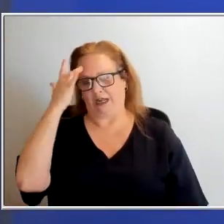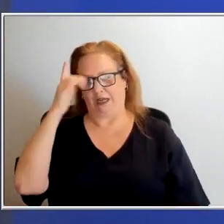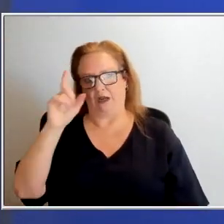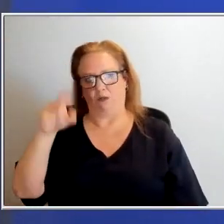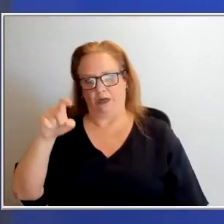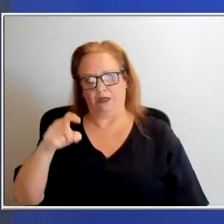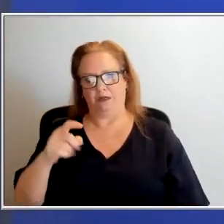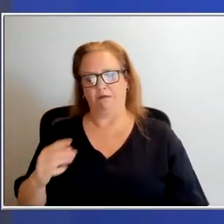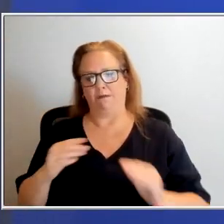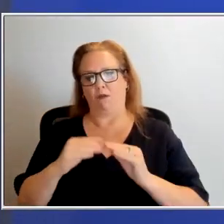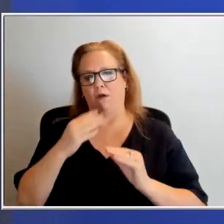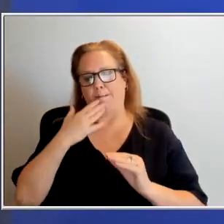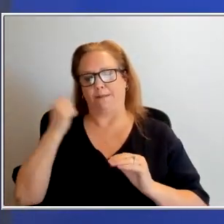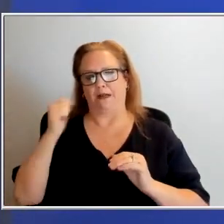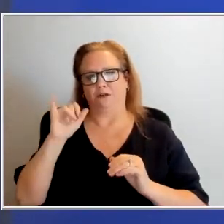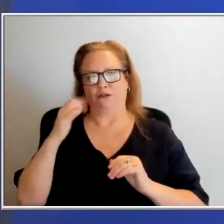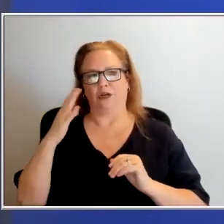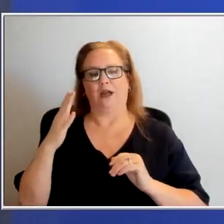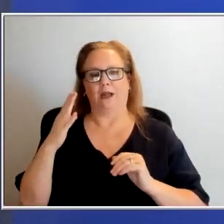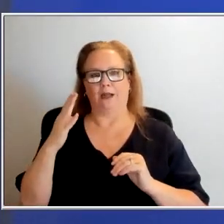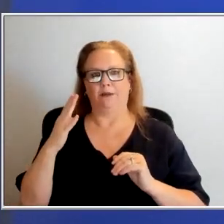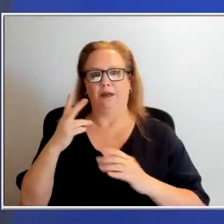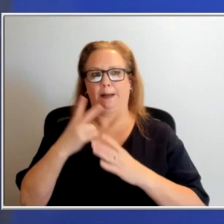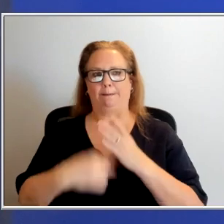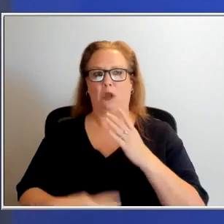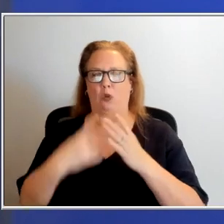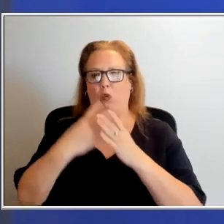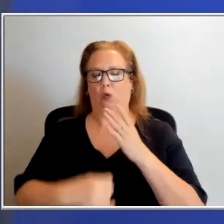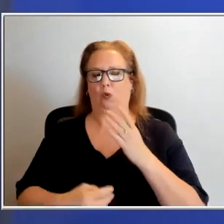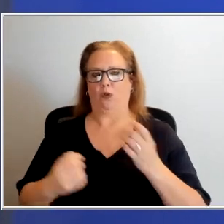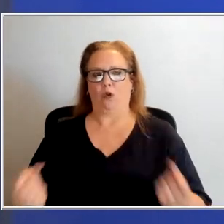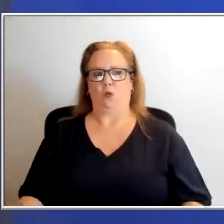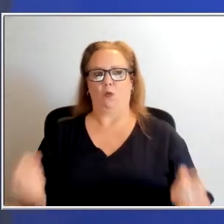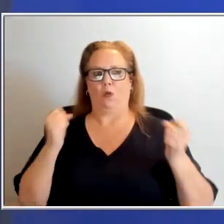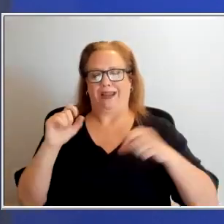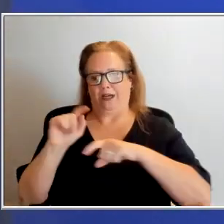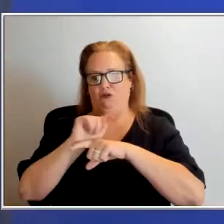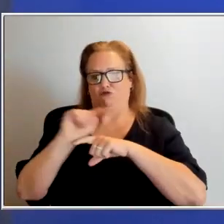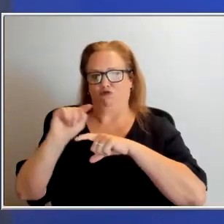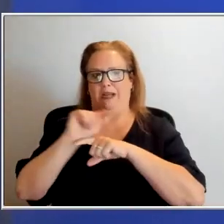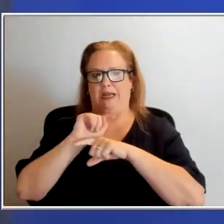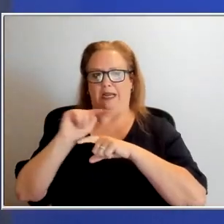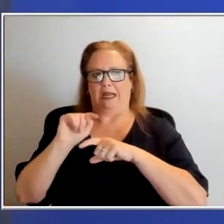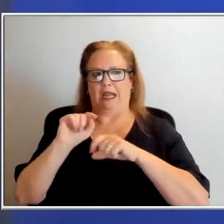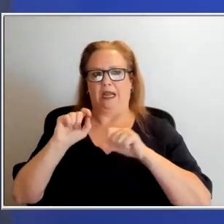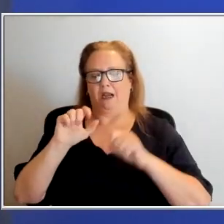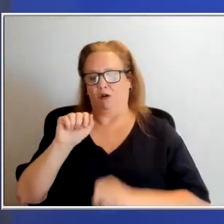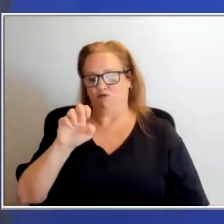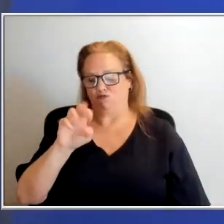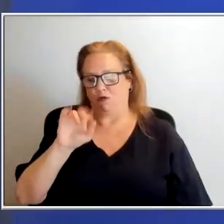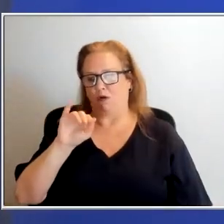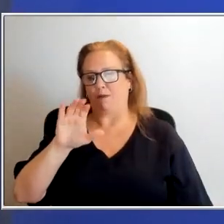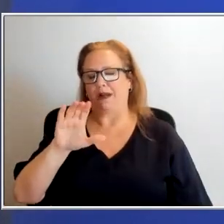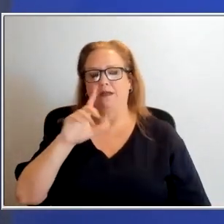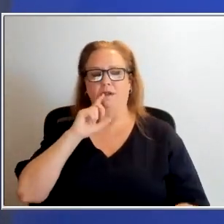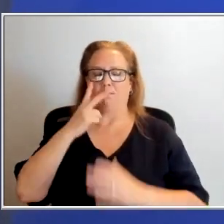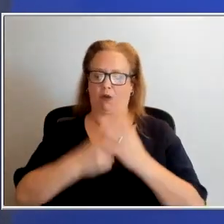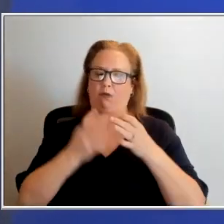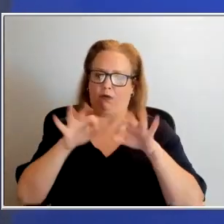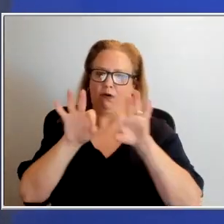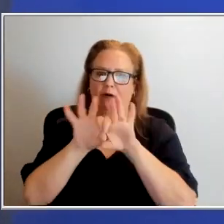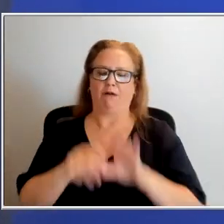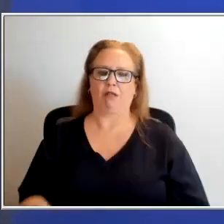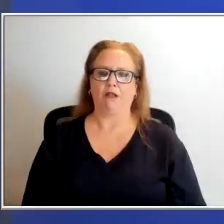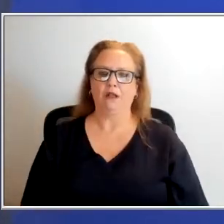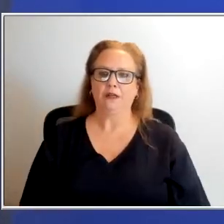much better job of both weight training as well as aerobic training. So both are really critical.